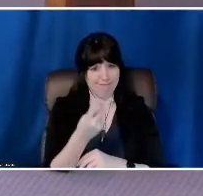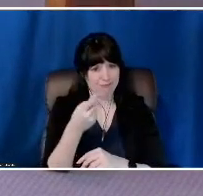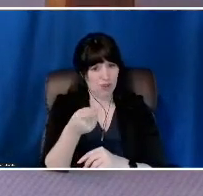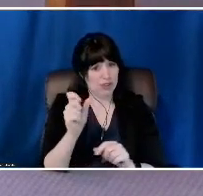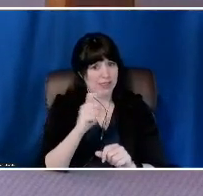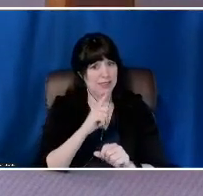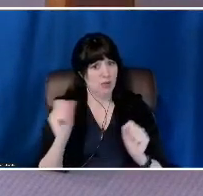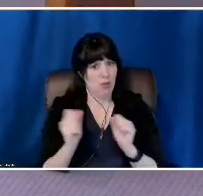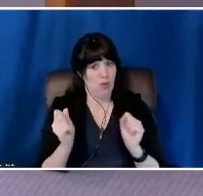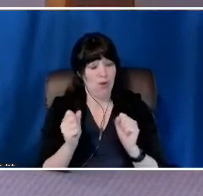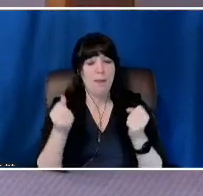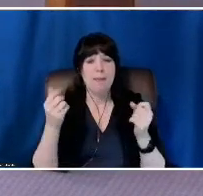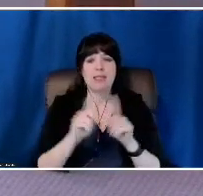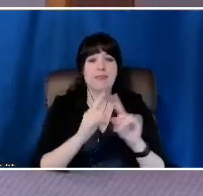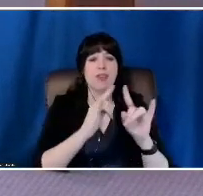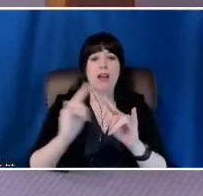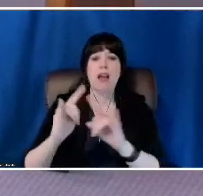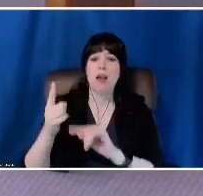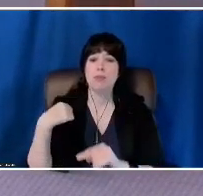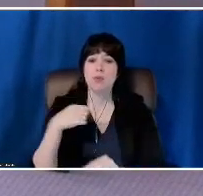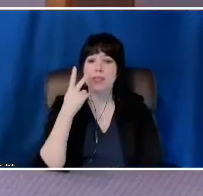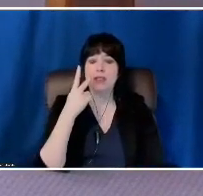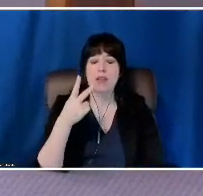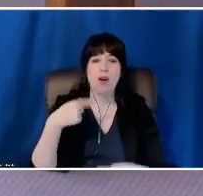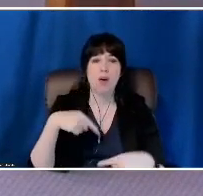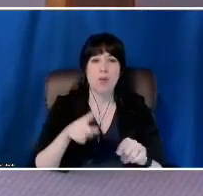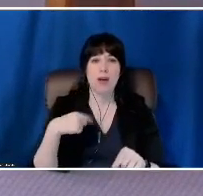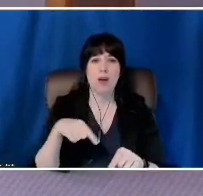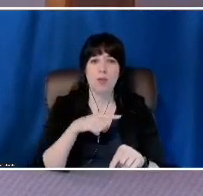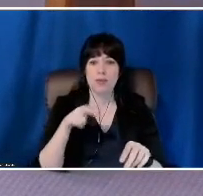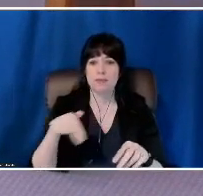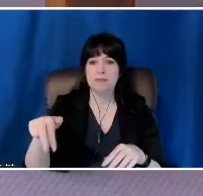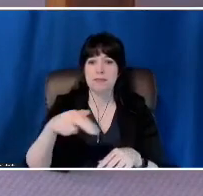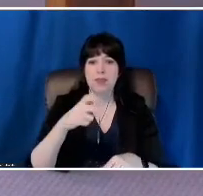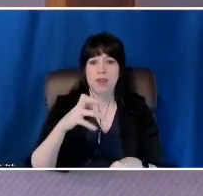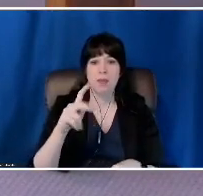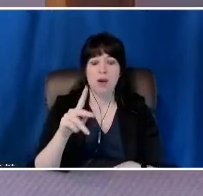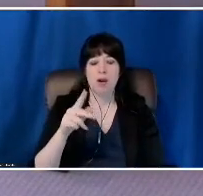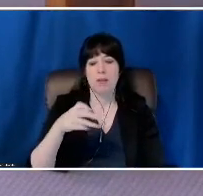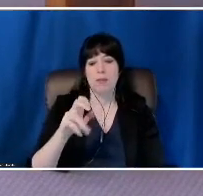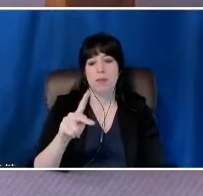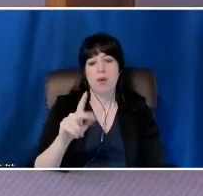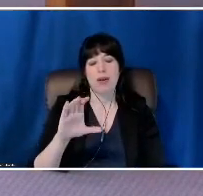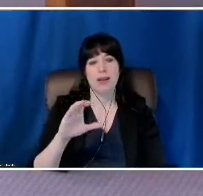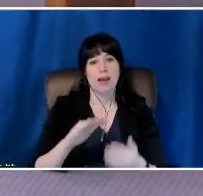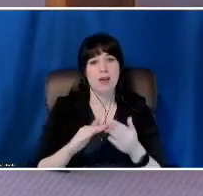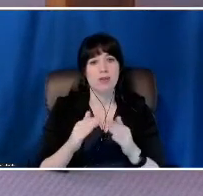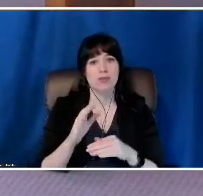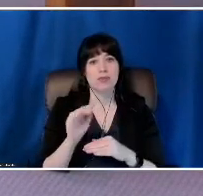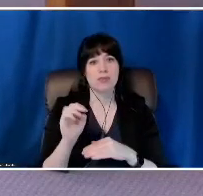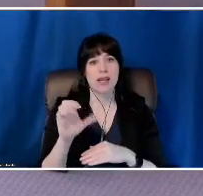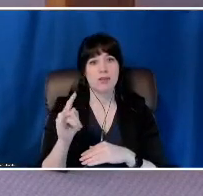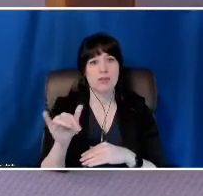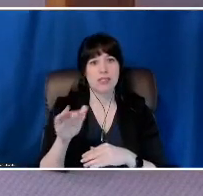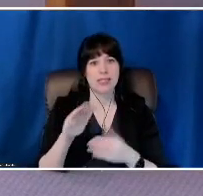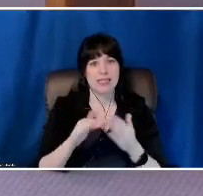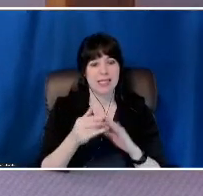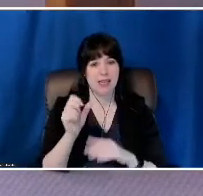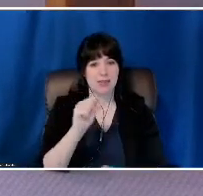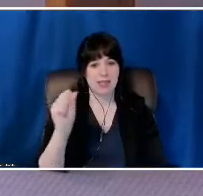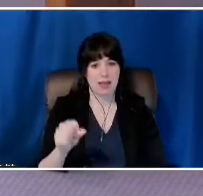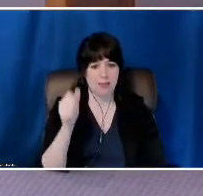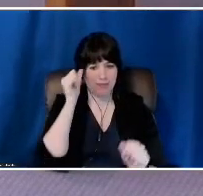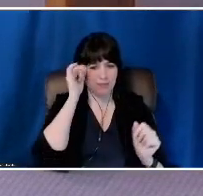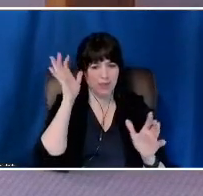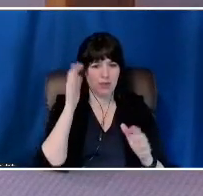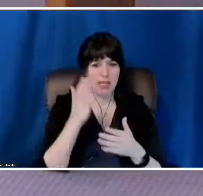of campsites we saw while canvassing Wallace Marine Park in Polk County in the city of Salem yesterday blew my mind. The park measures